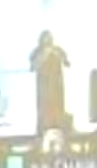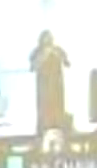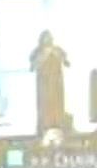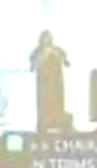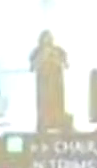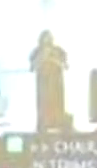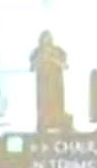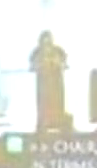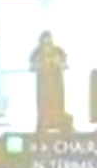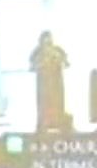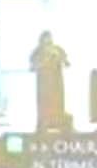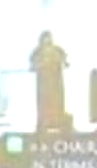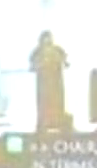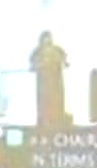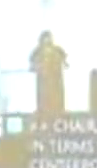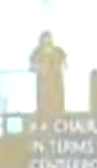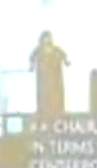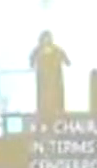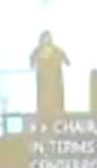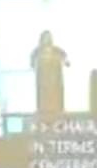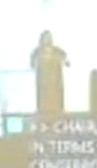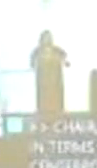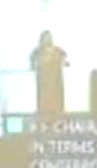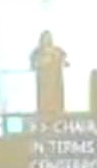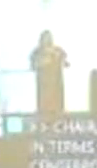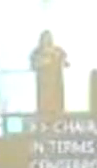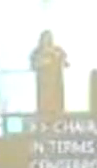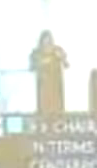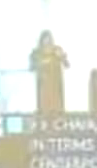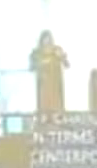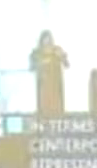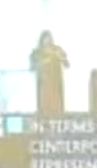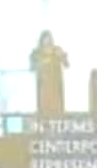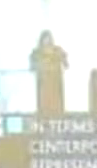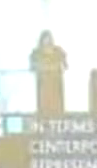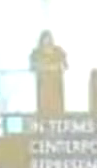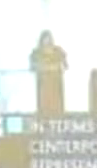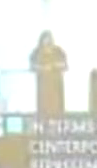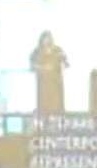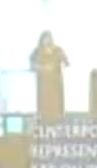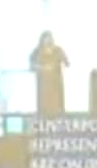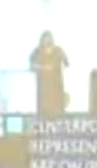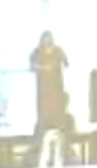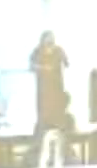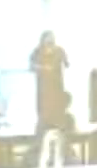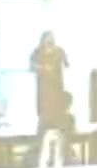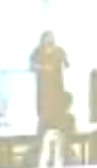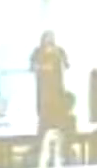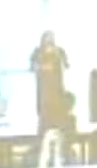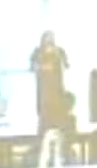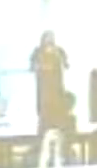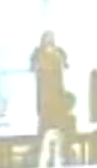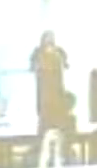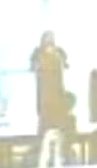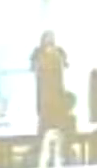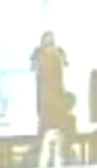are on this and that, or can that be shared with us? We will make sure and get the exact